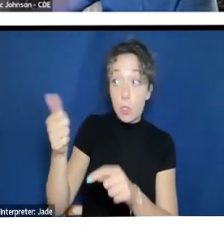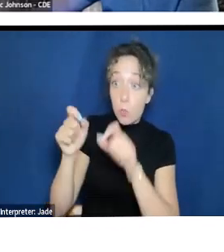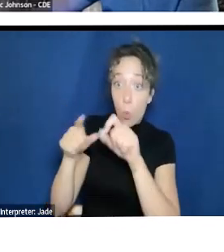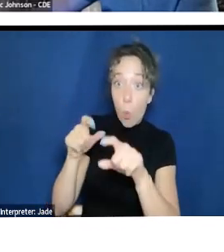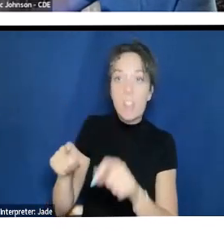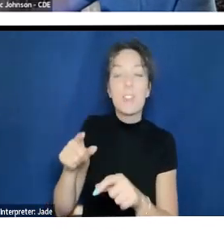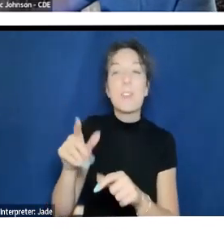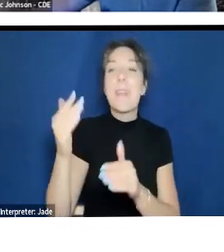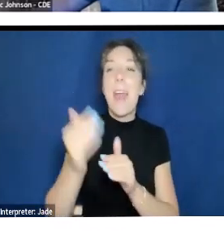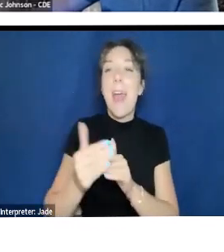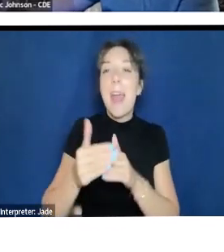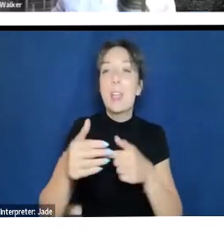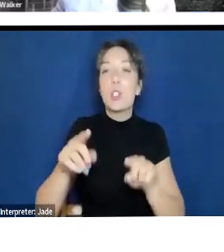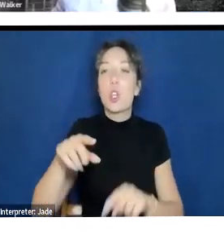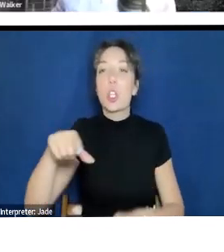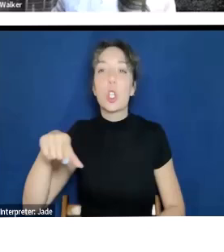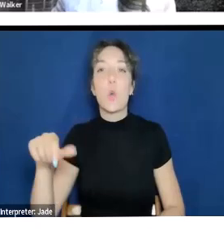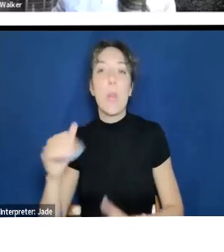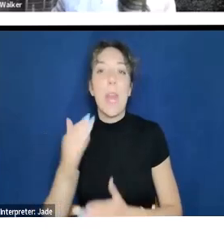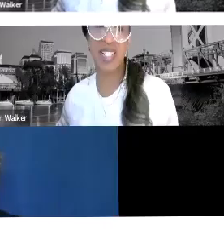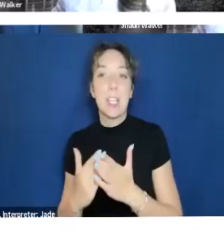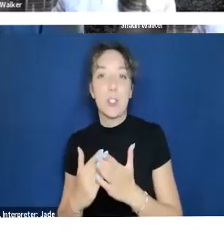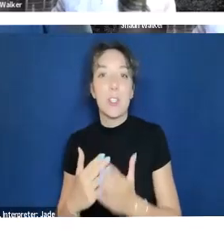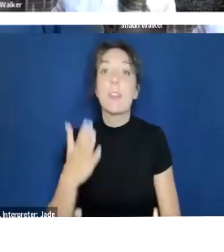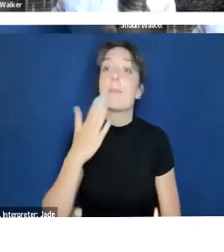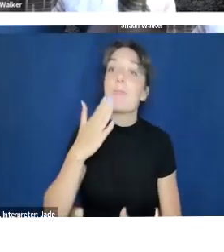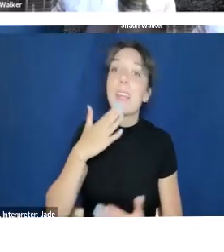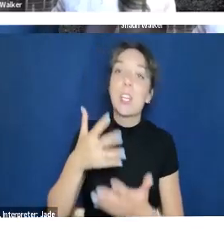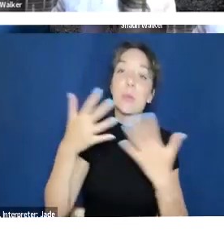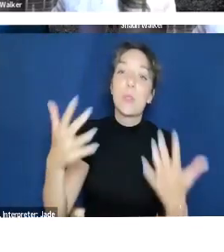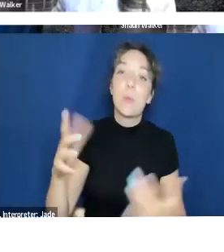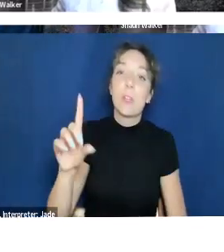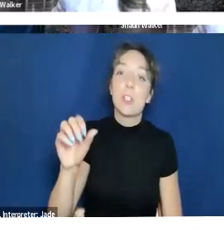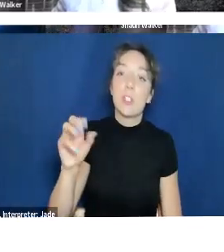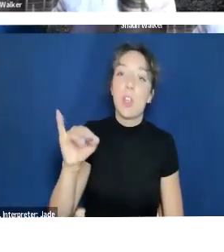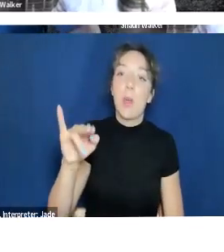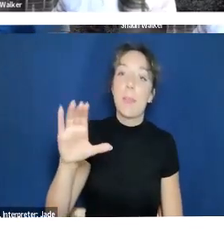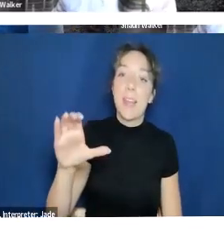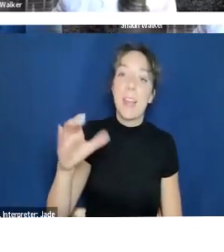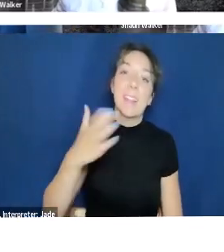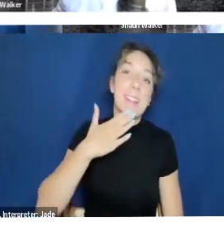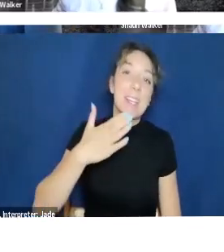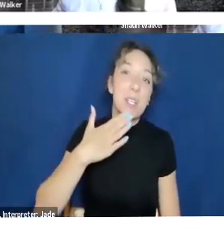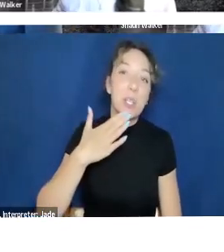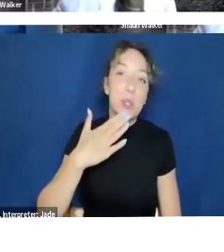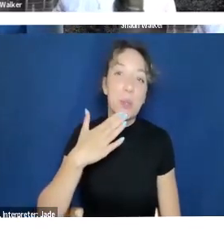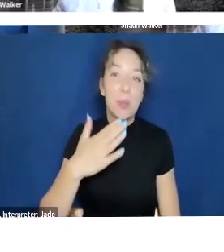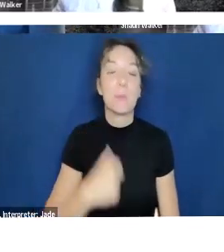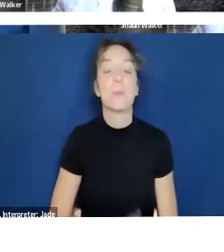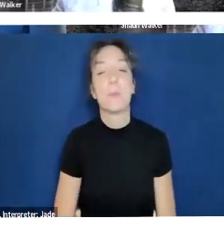Thank you so kindly, Dominic. Thank you so much. Thank you.